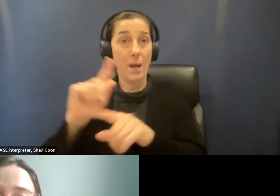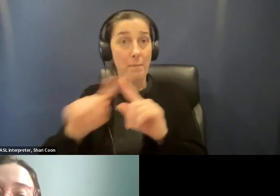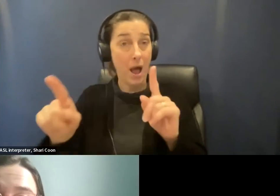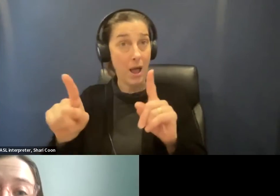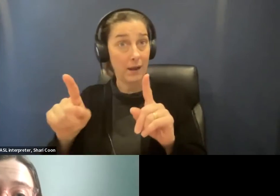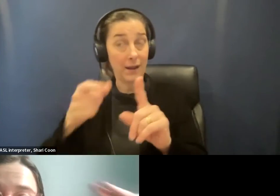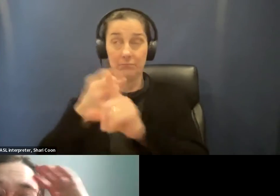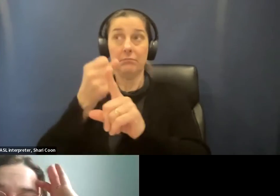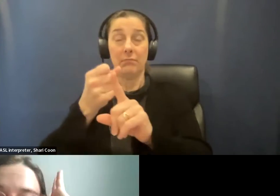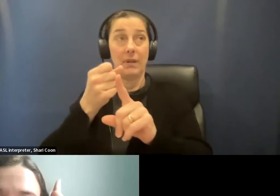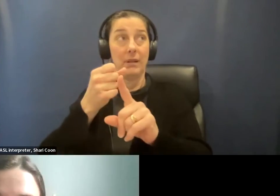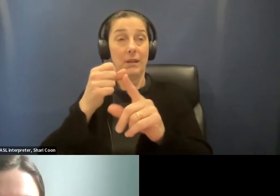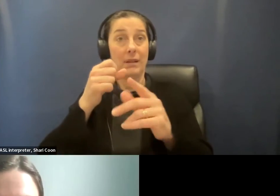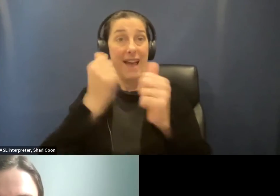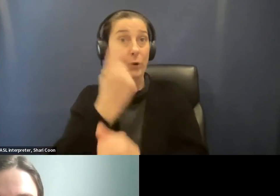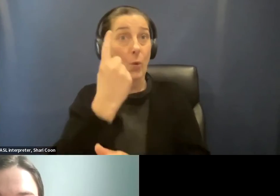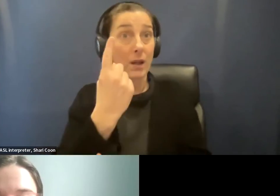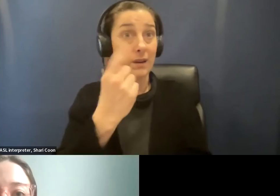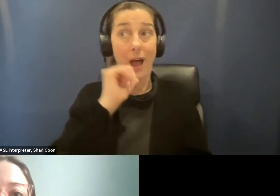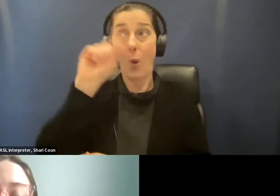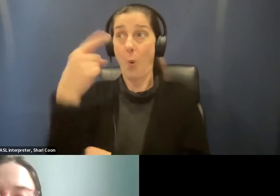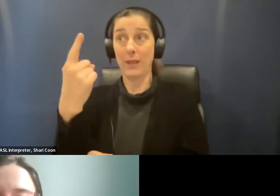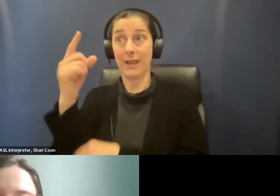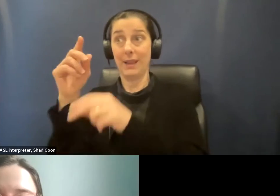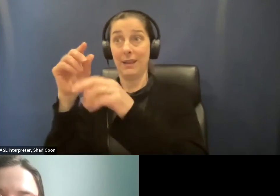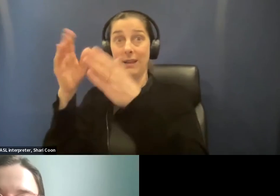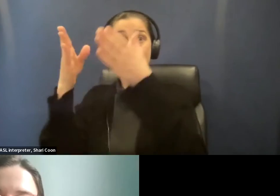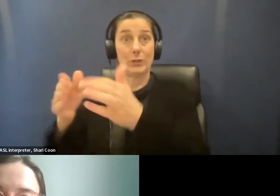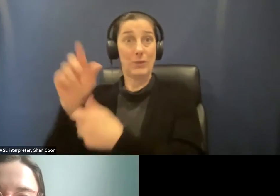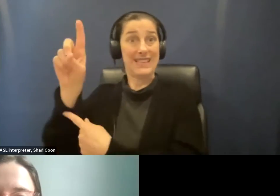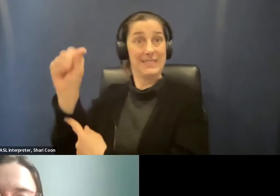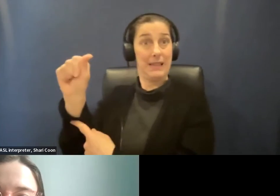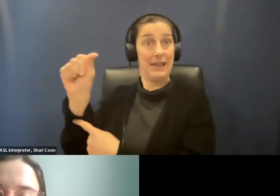and we were able to figure this out. And we all,